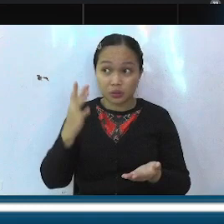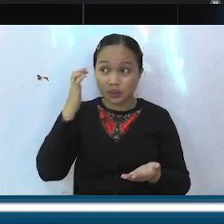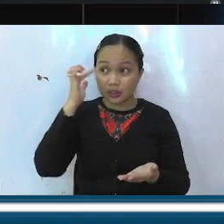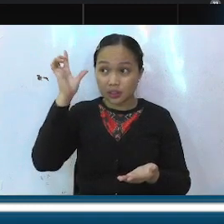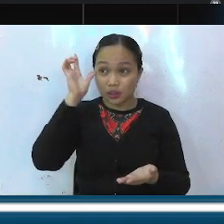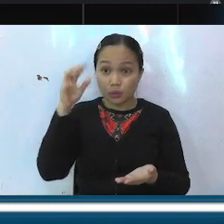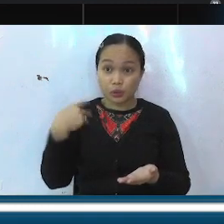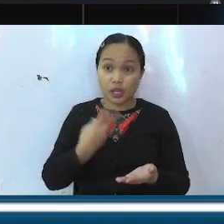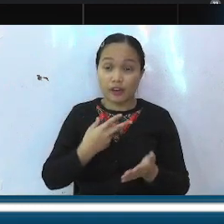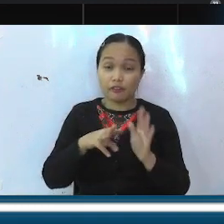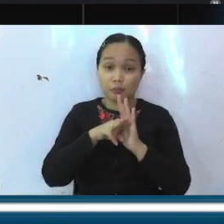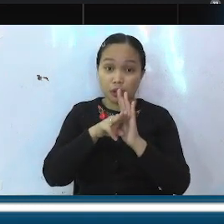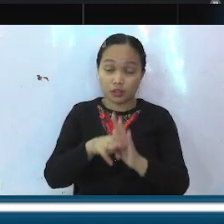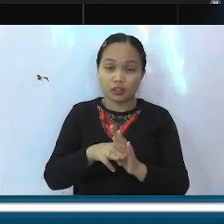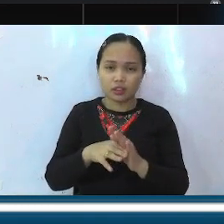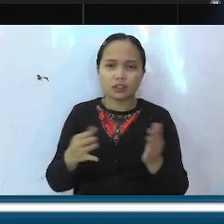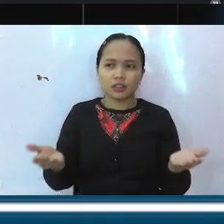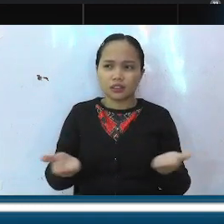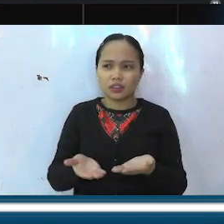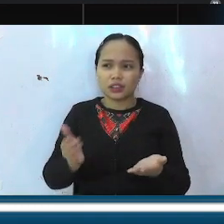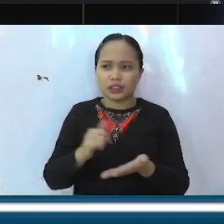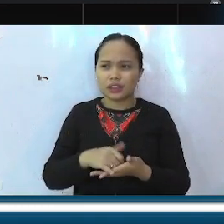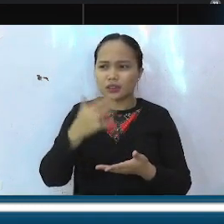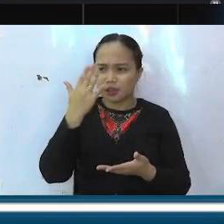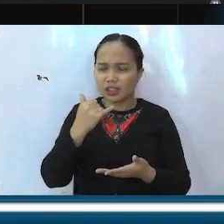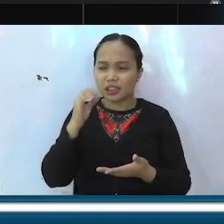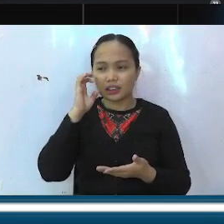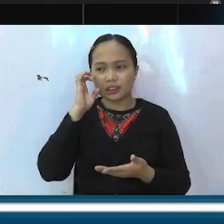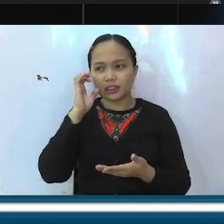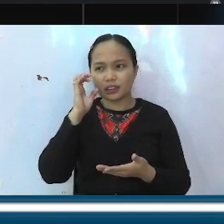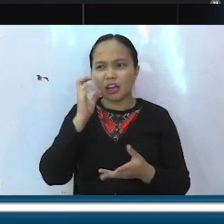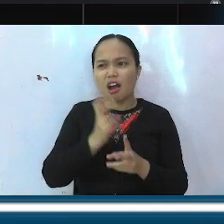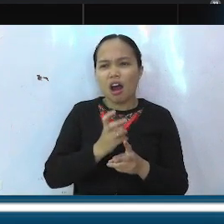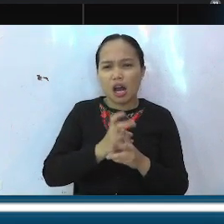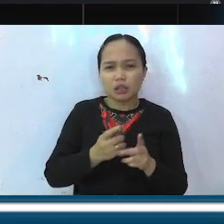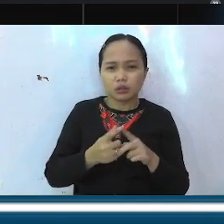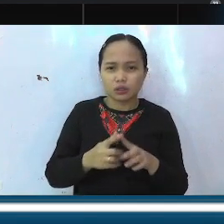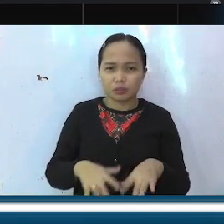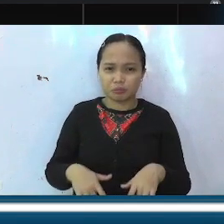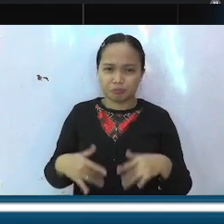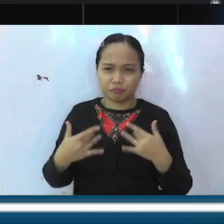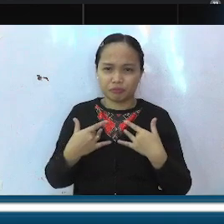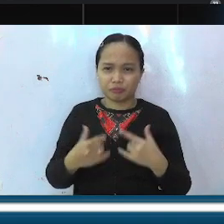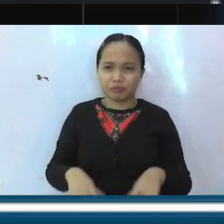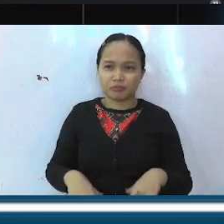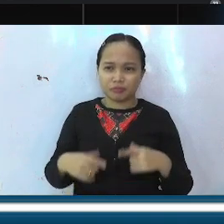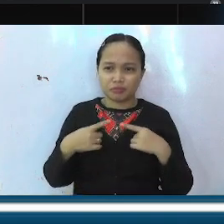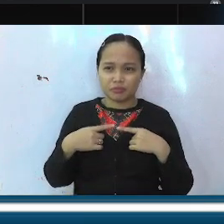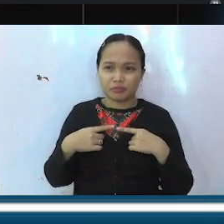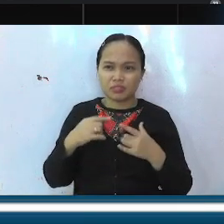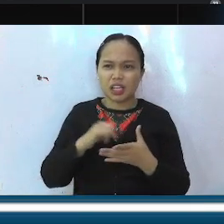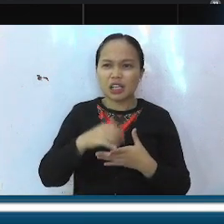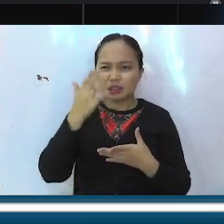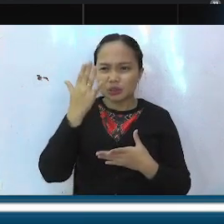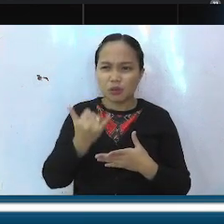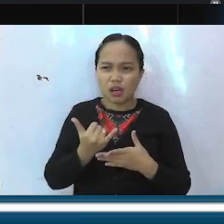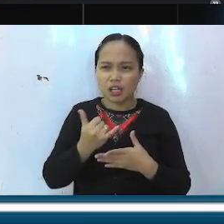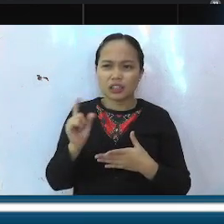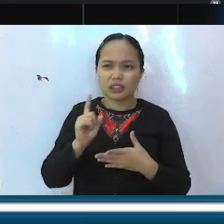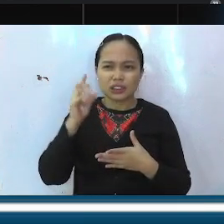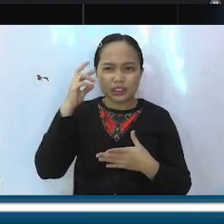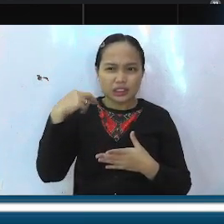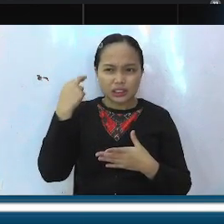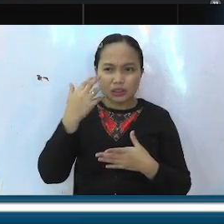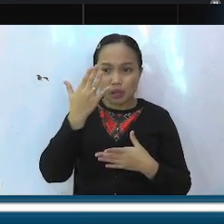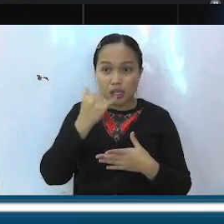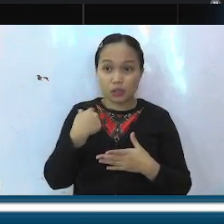have our pattern. That's why we say it's hard to live. Yeah, I got you. That's why it's hard to live. The reason why we say